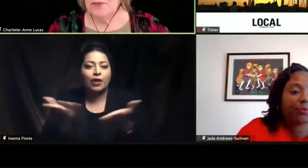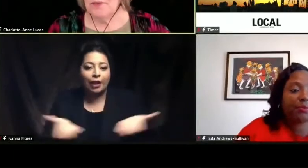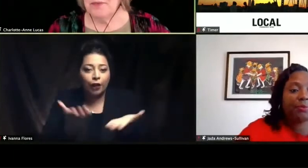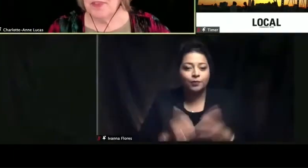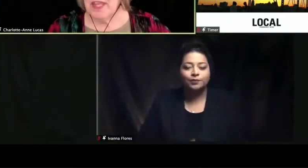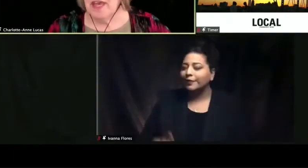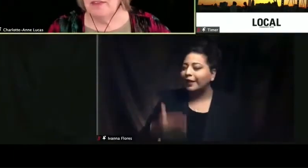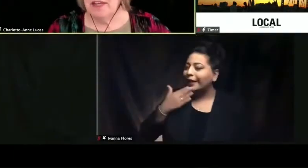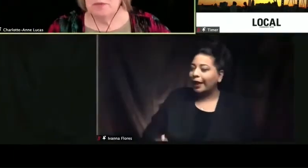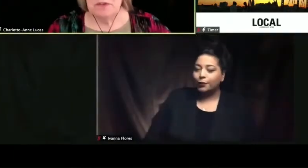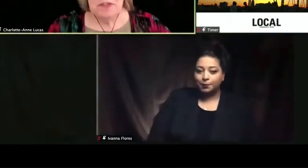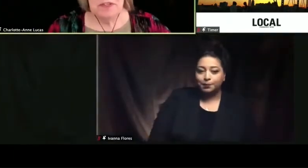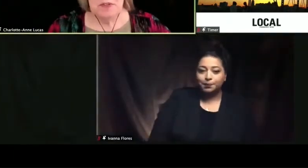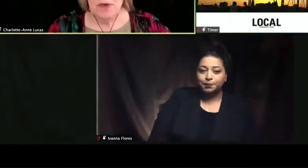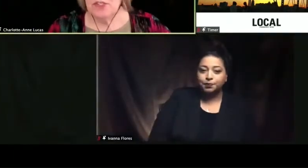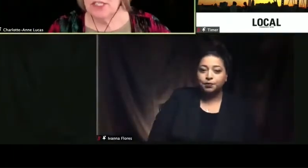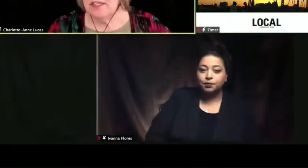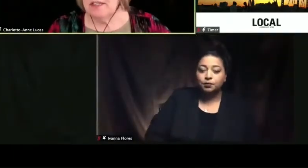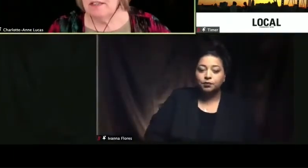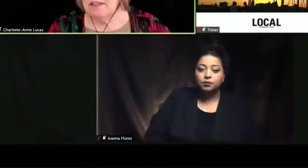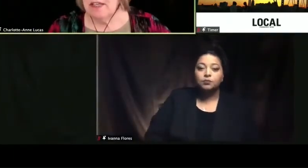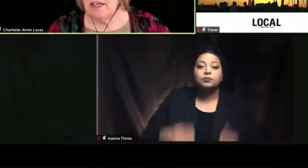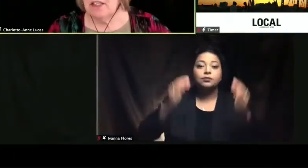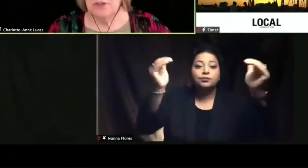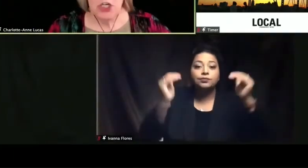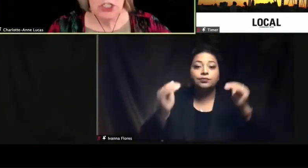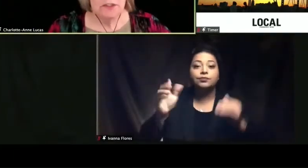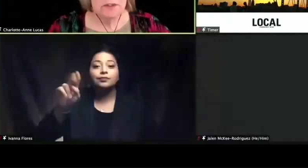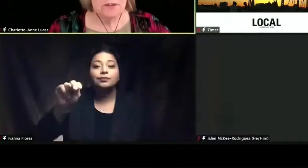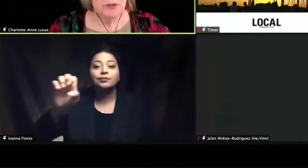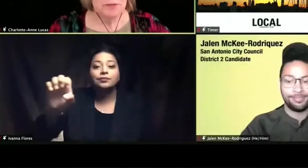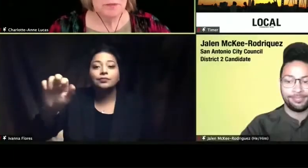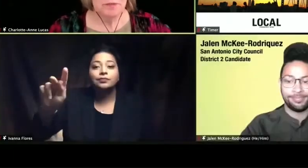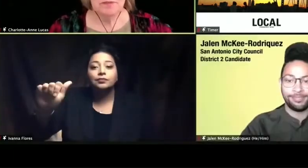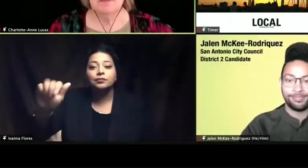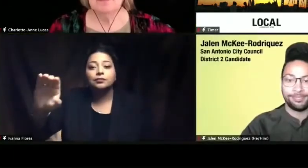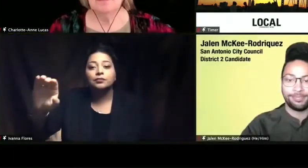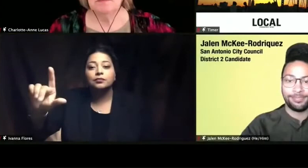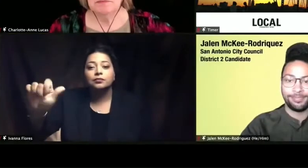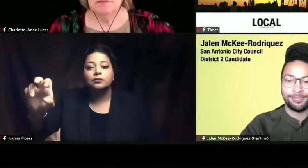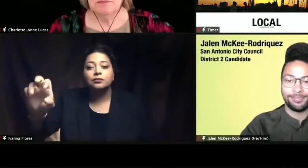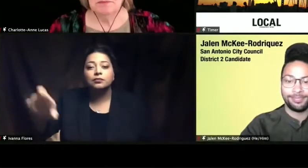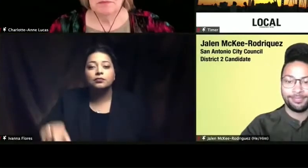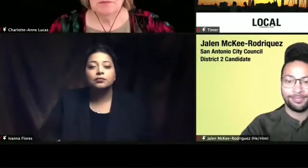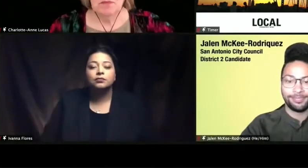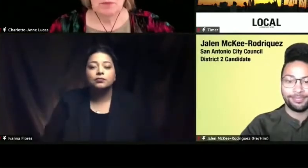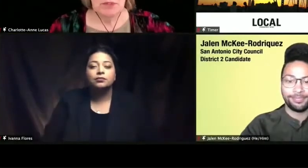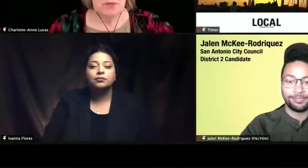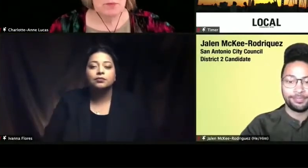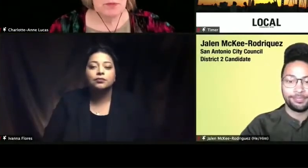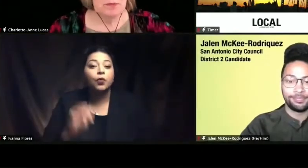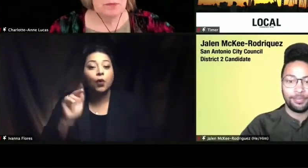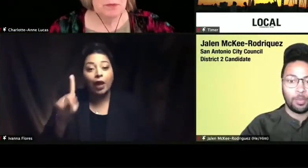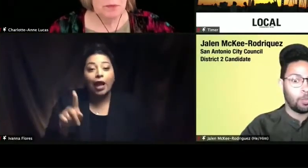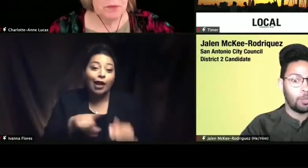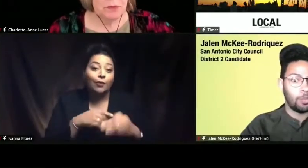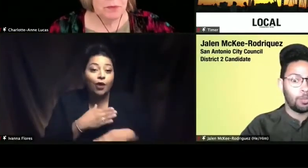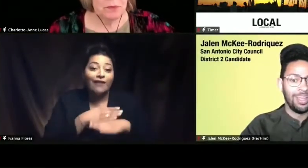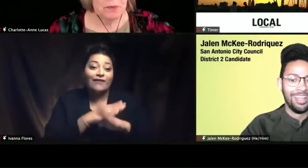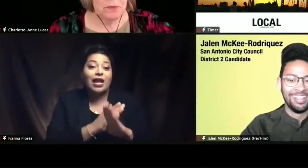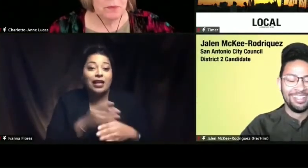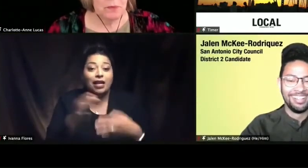you. And the next person on this question is Neka Cleaver. All right. So prevention,